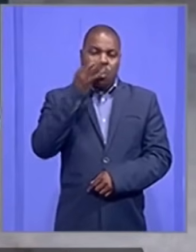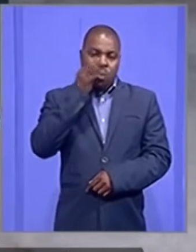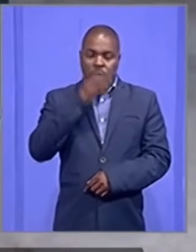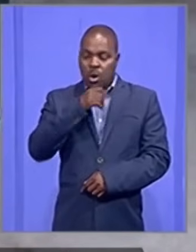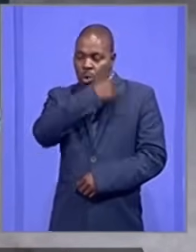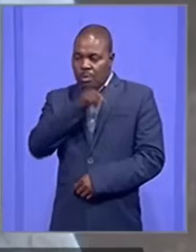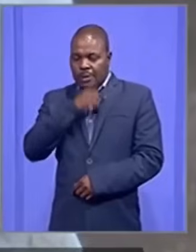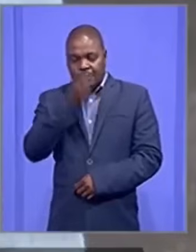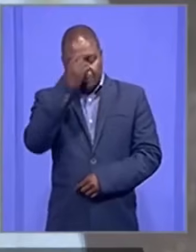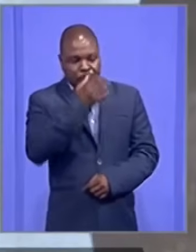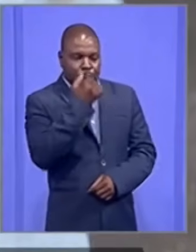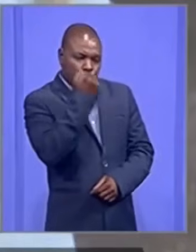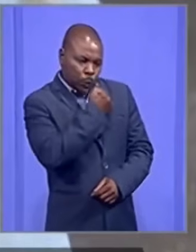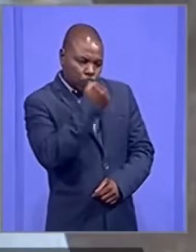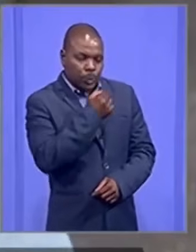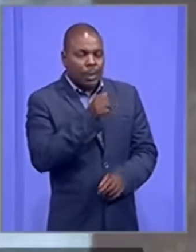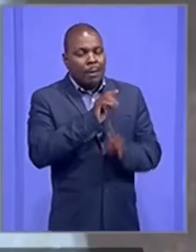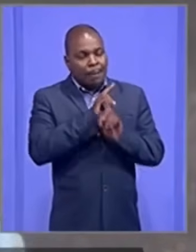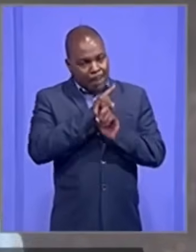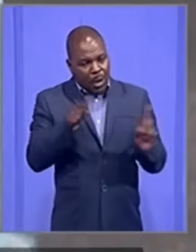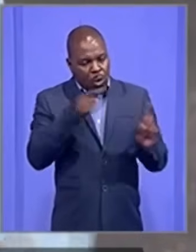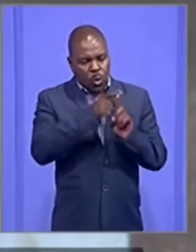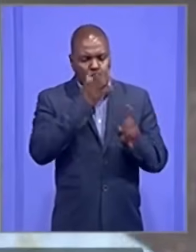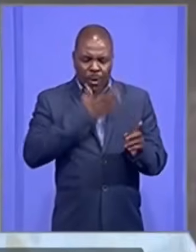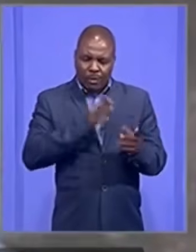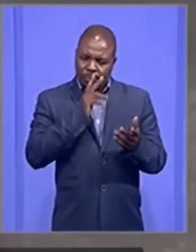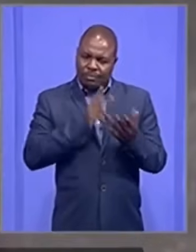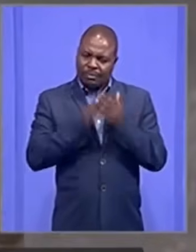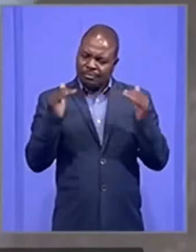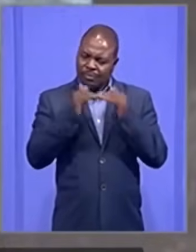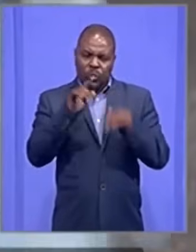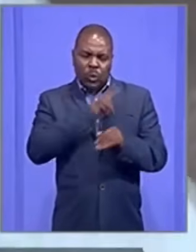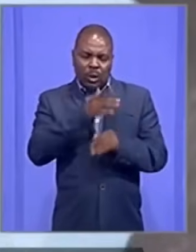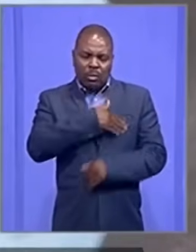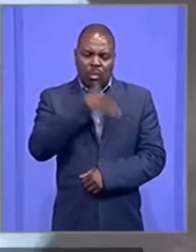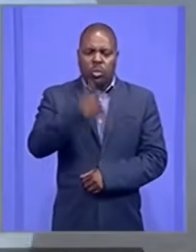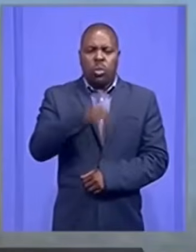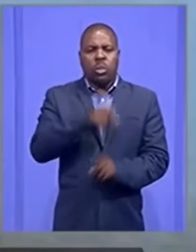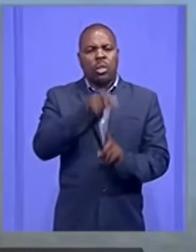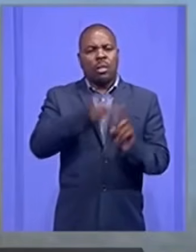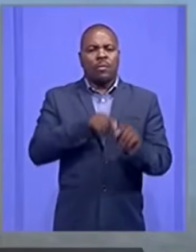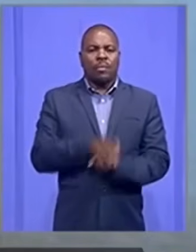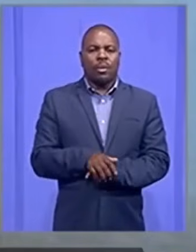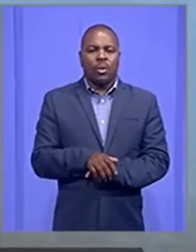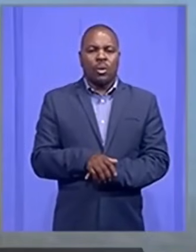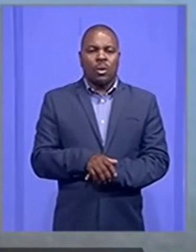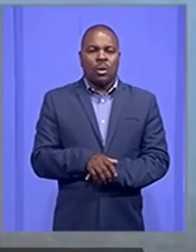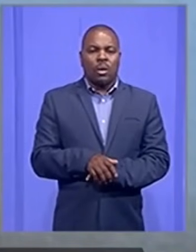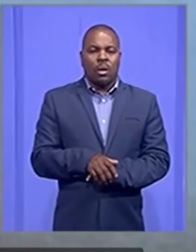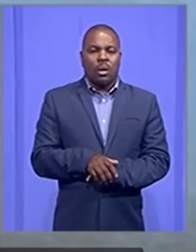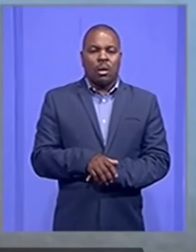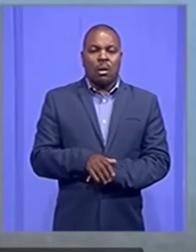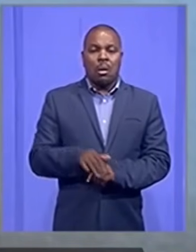kgopela tshwarelo e fela o nyaka toka e phethagatšwa morago ga botlhoko bo ba mmaketšego bona. We received a